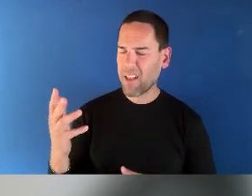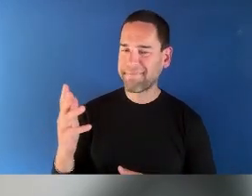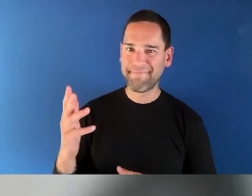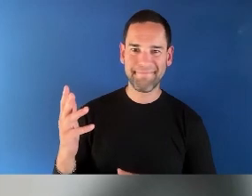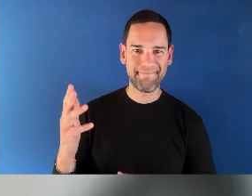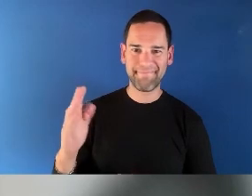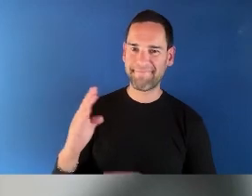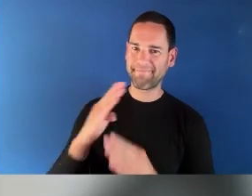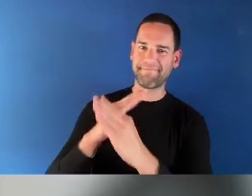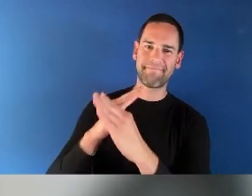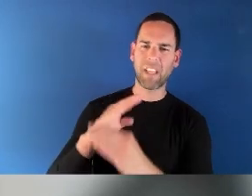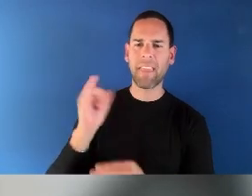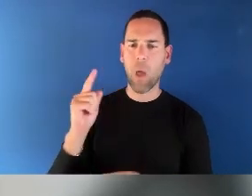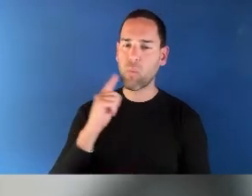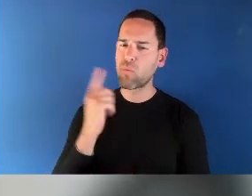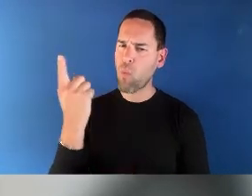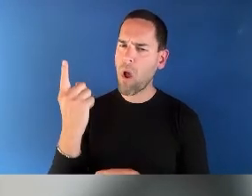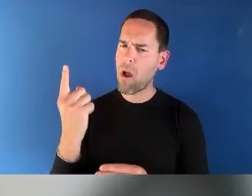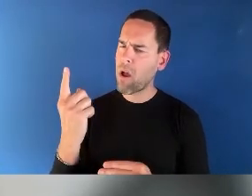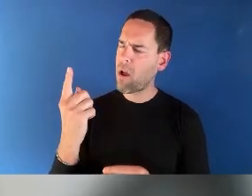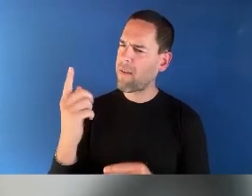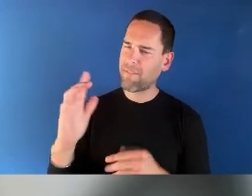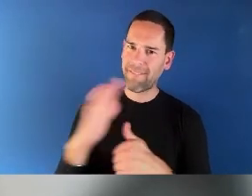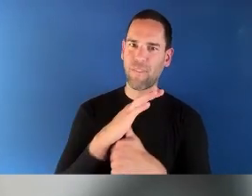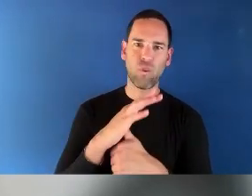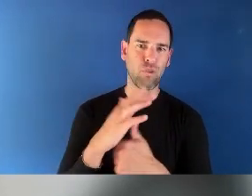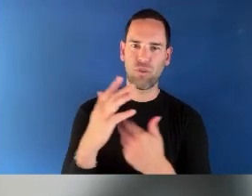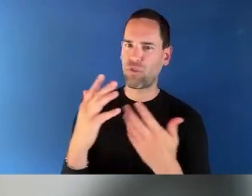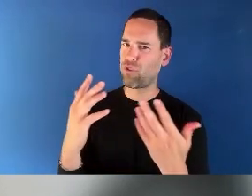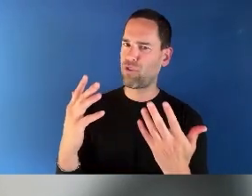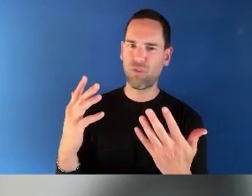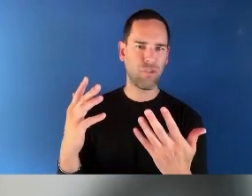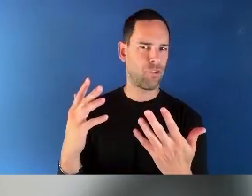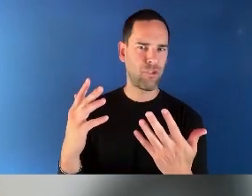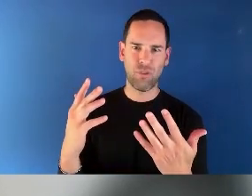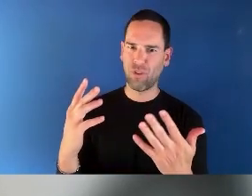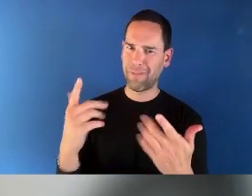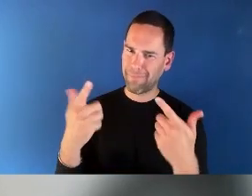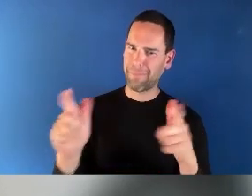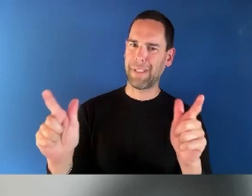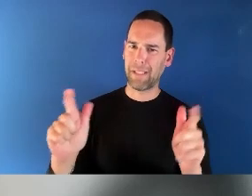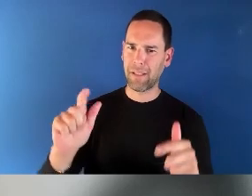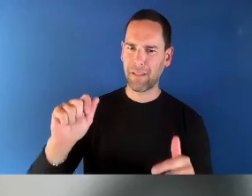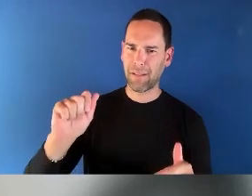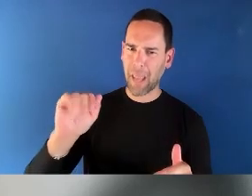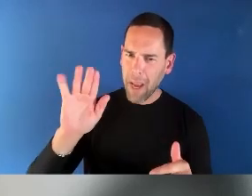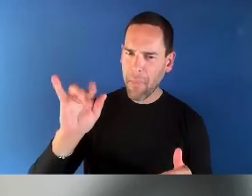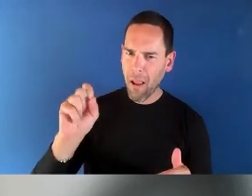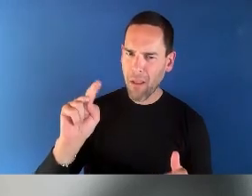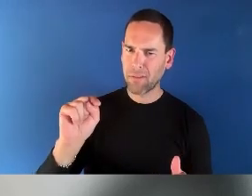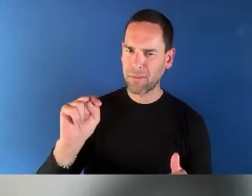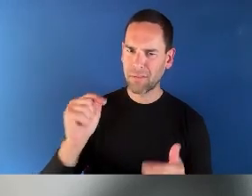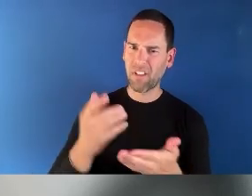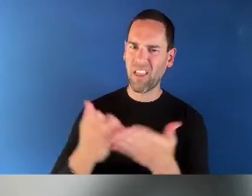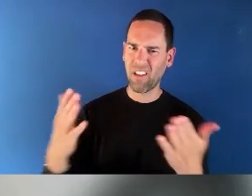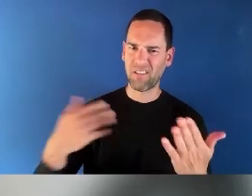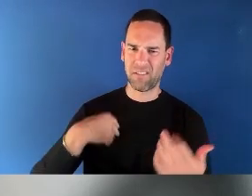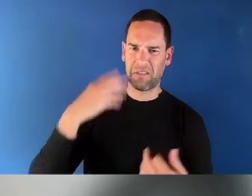major like physically um ableism in education that I had